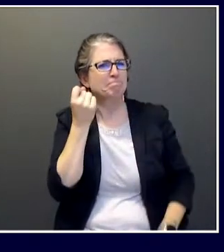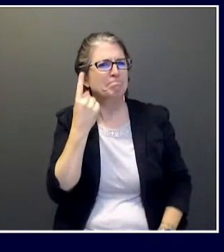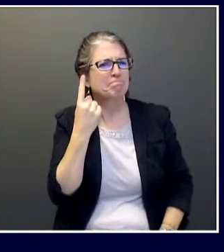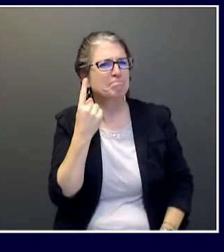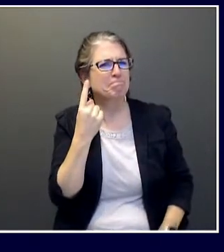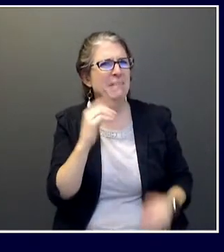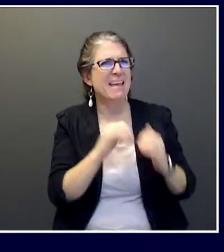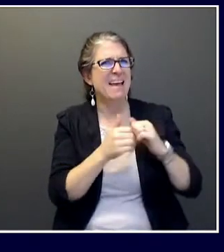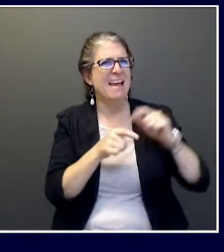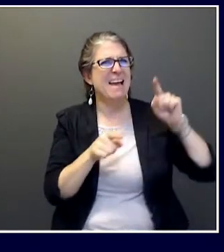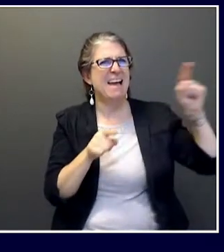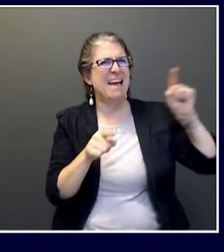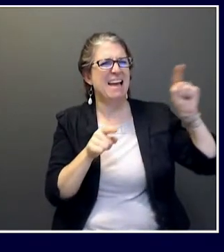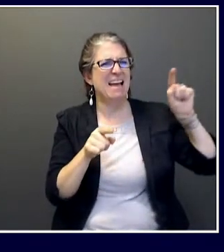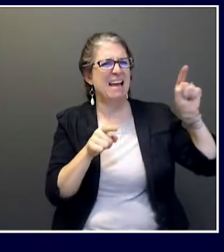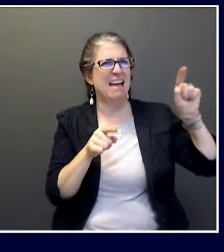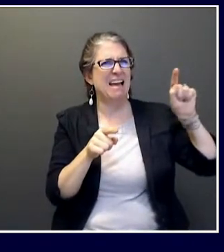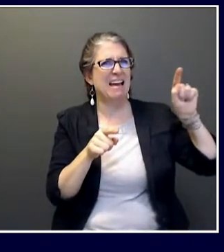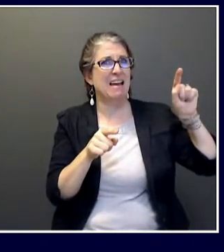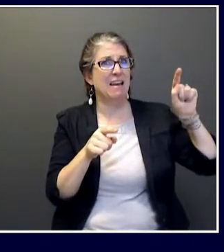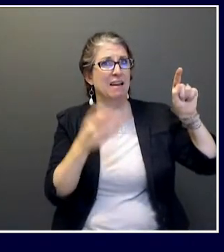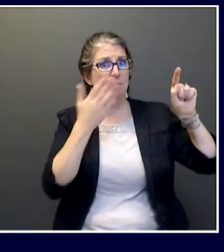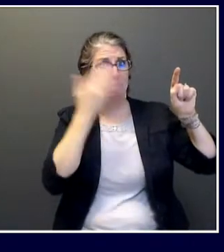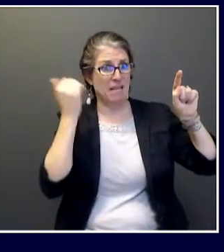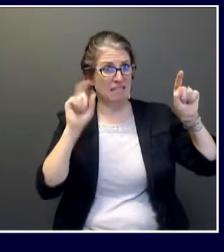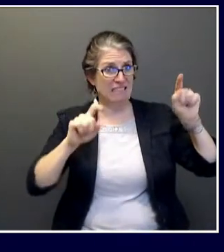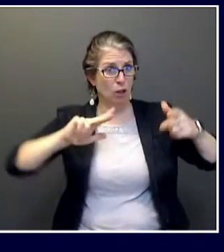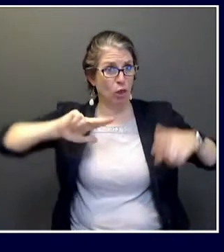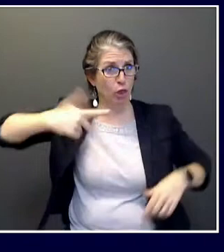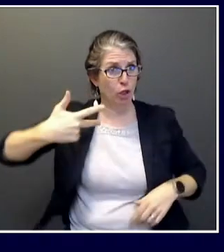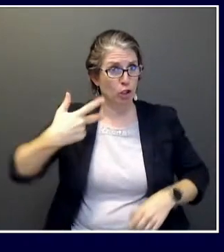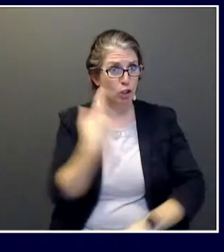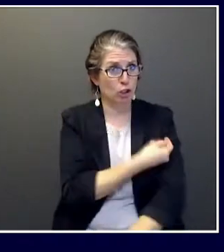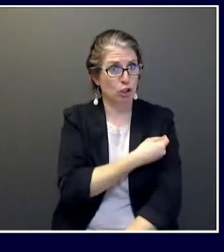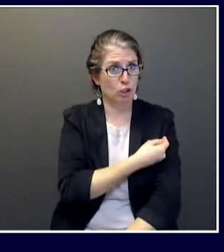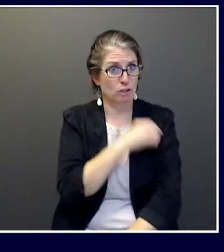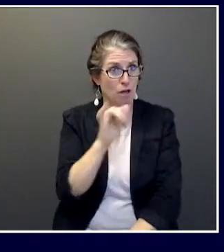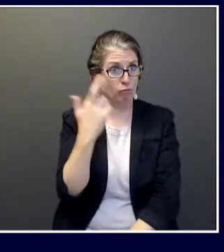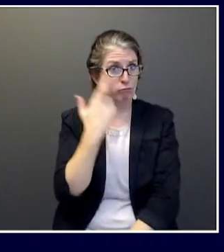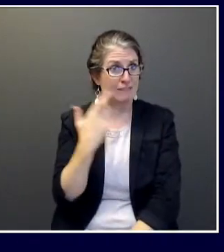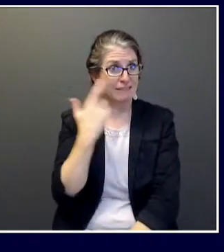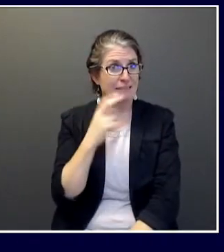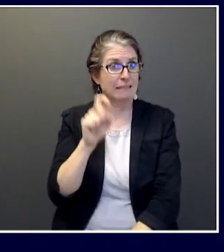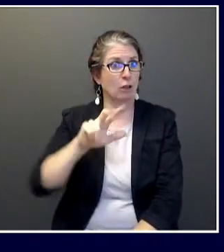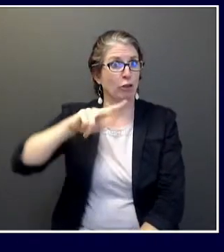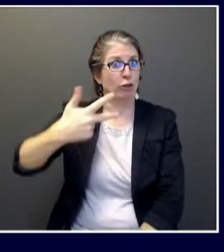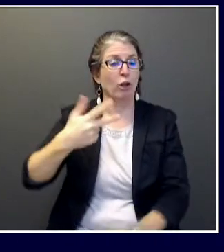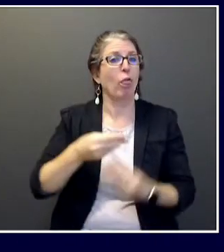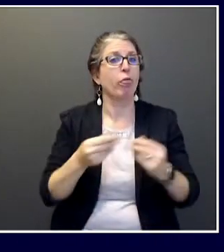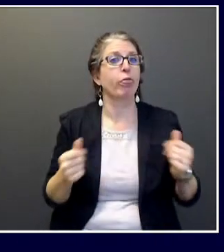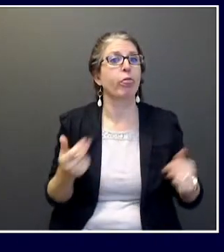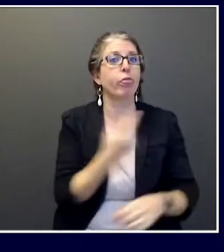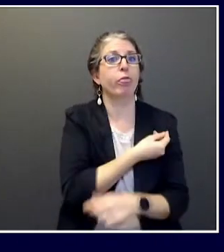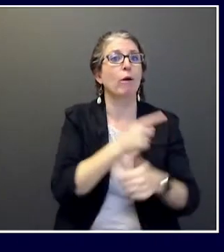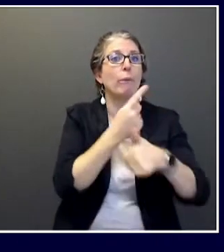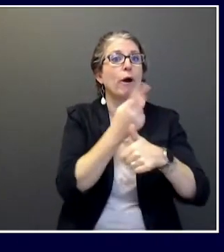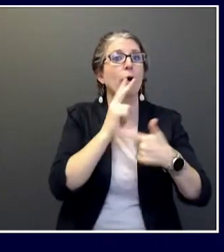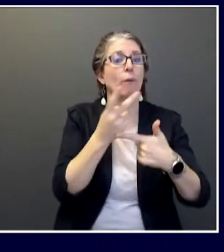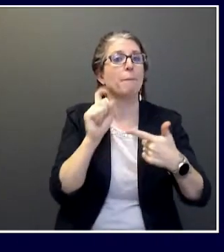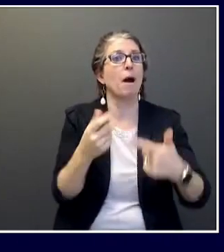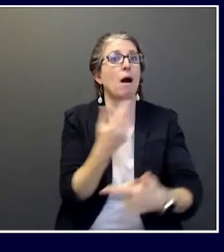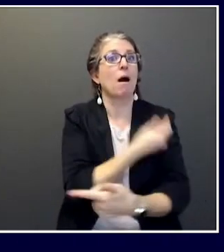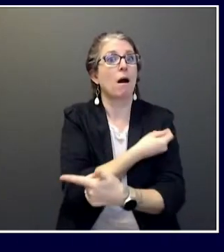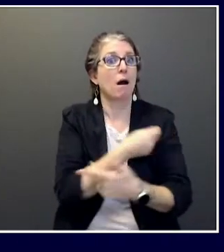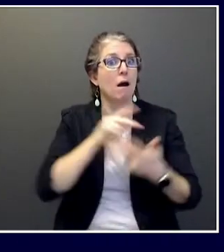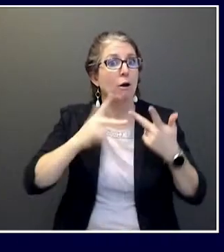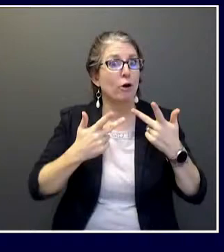boosters? Yeah. No, mathematically, Chris, most of that is driven by the fact that we just have so many